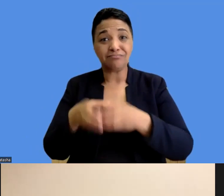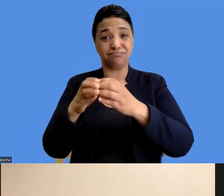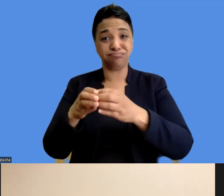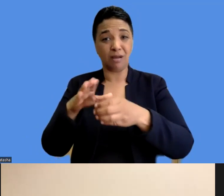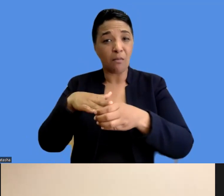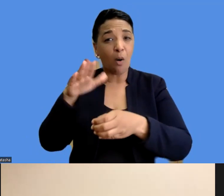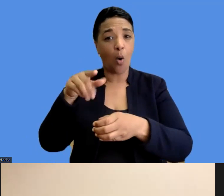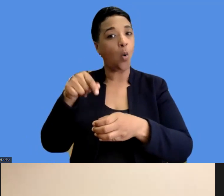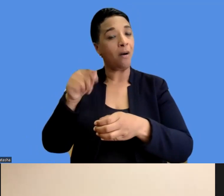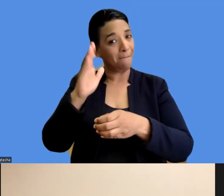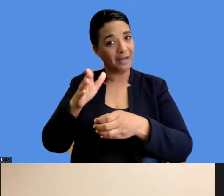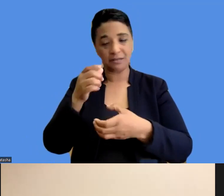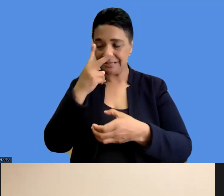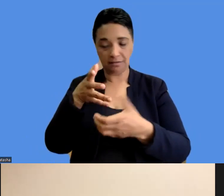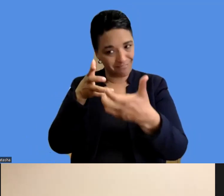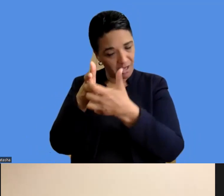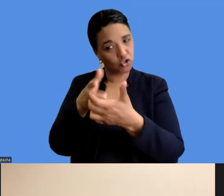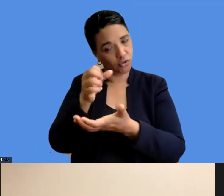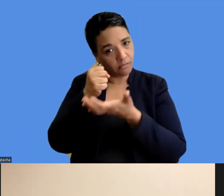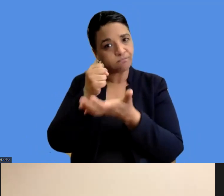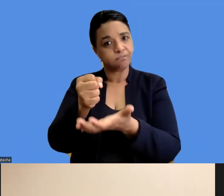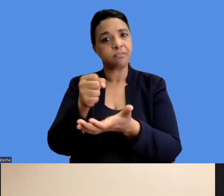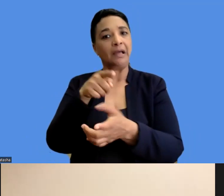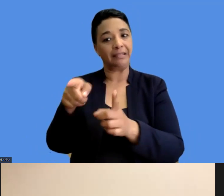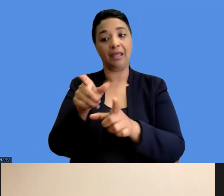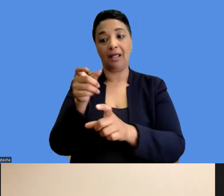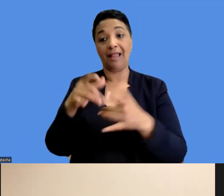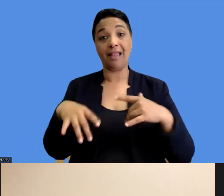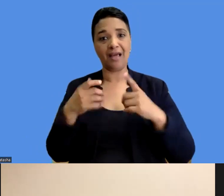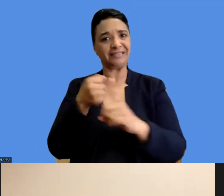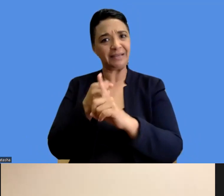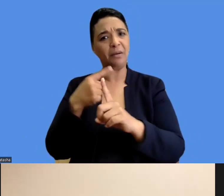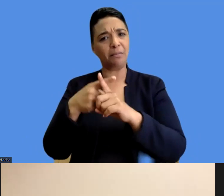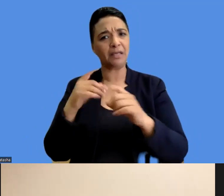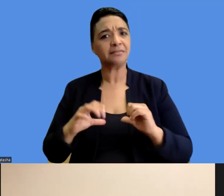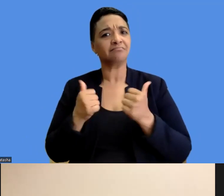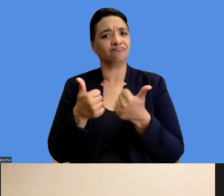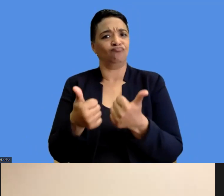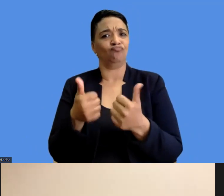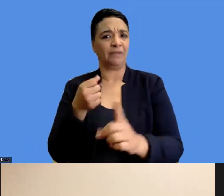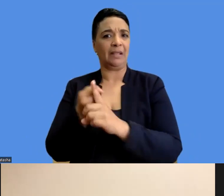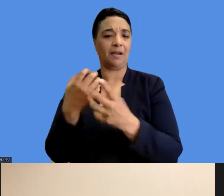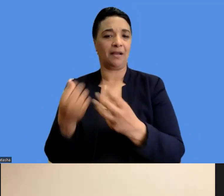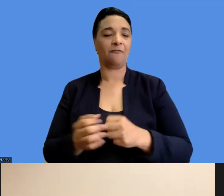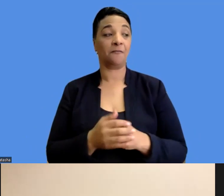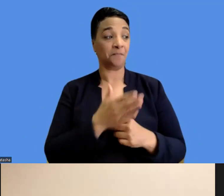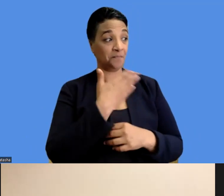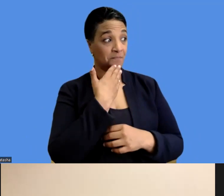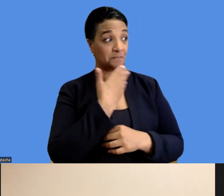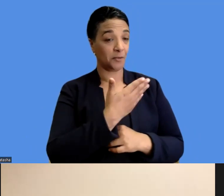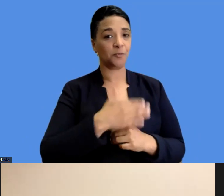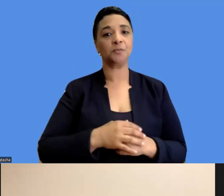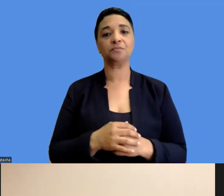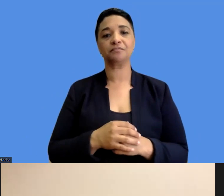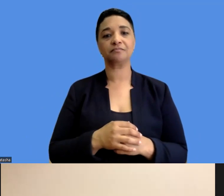your fund is really impacted and effective. Thank you so much, Hini, once again, and let us see